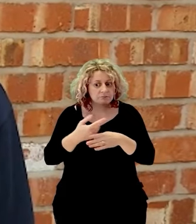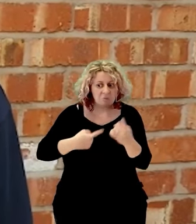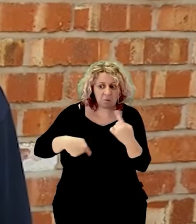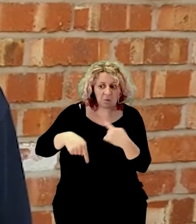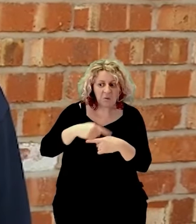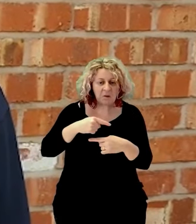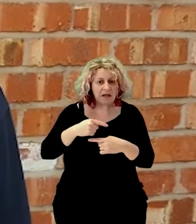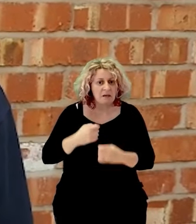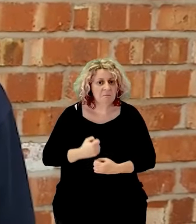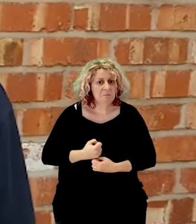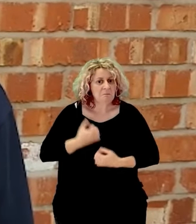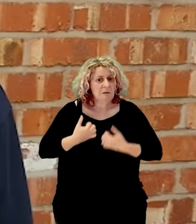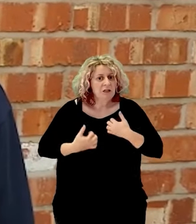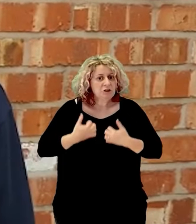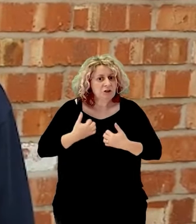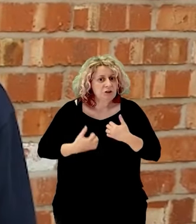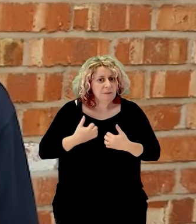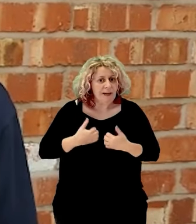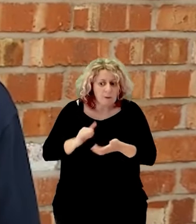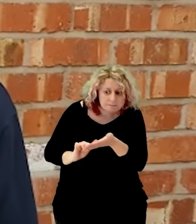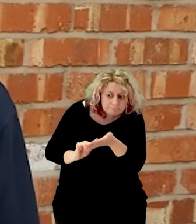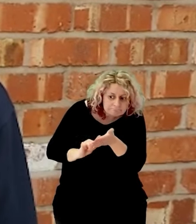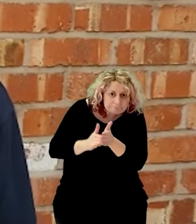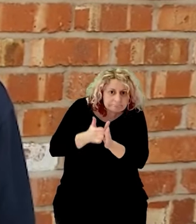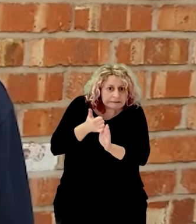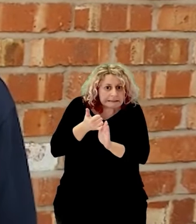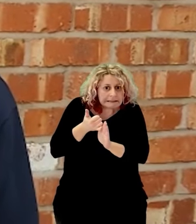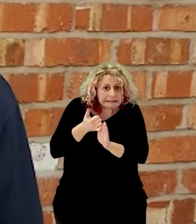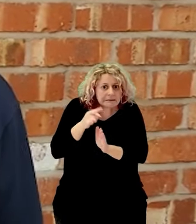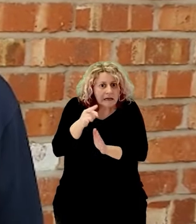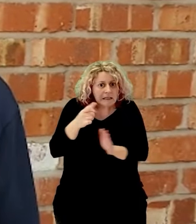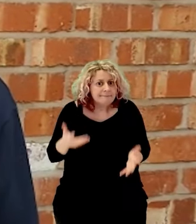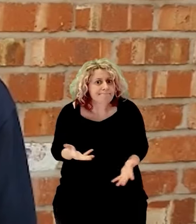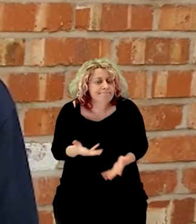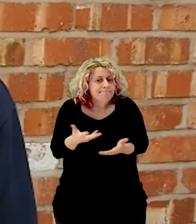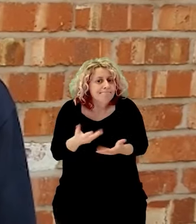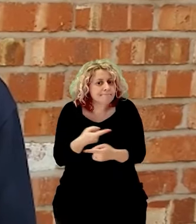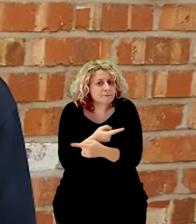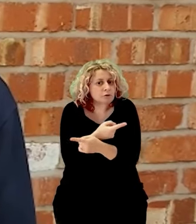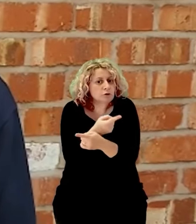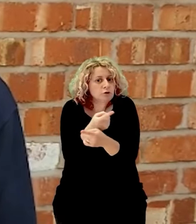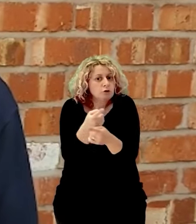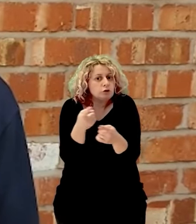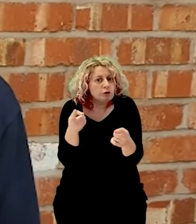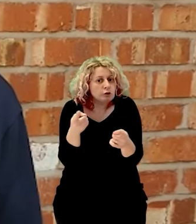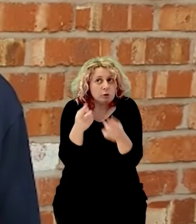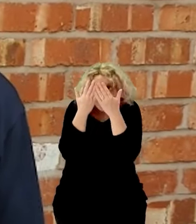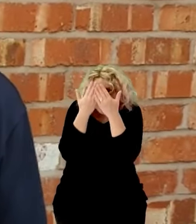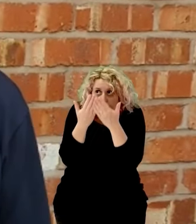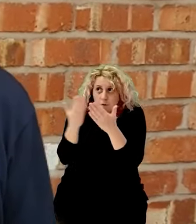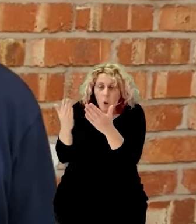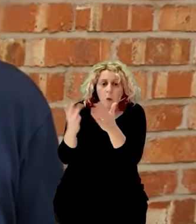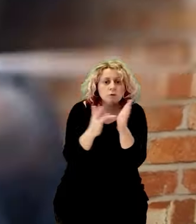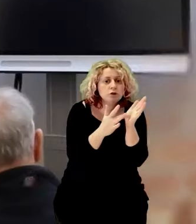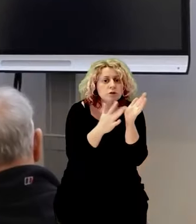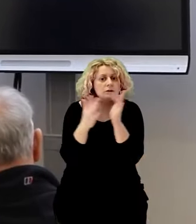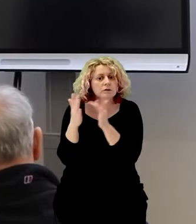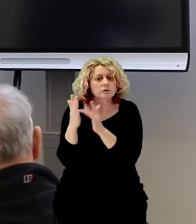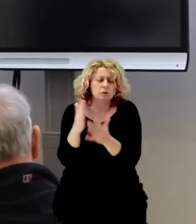about inspiring and equipping you as disciples of Jesus Christ to love and live for Christ in his world.